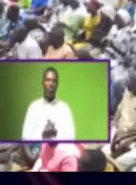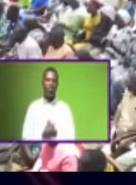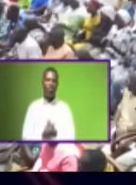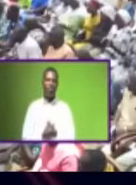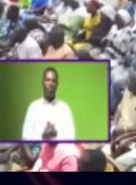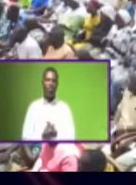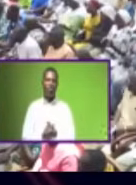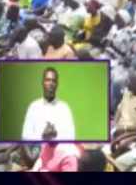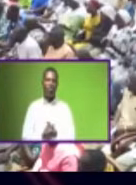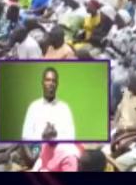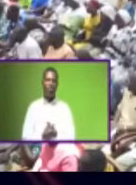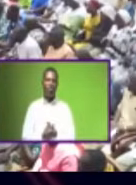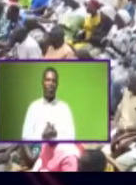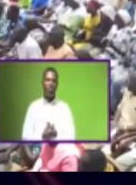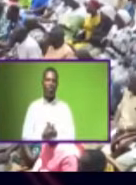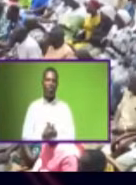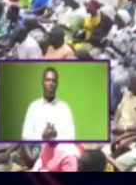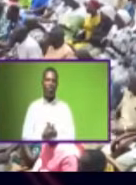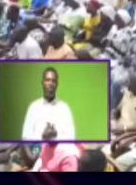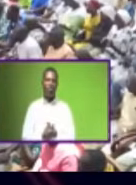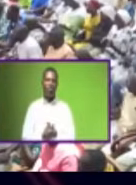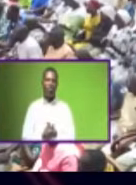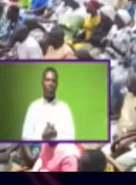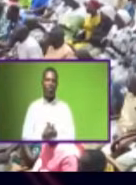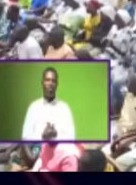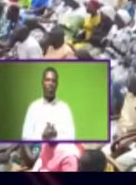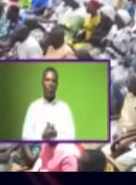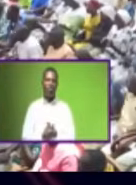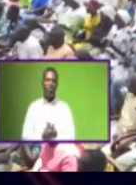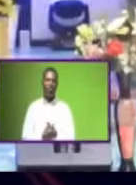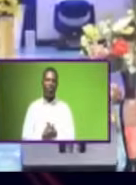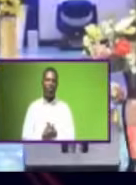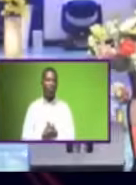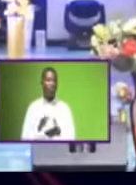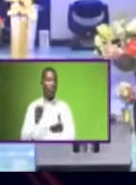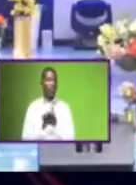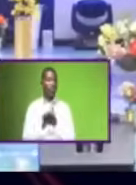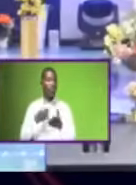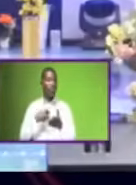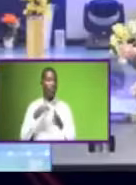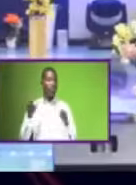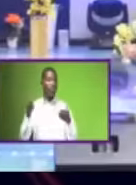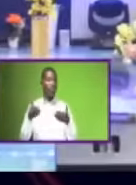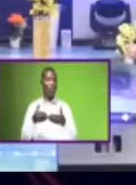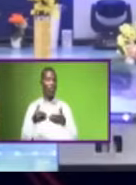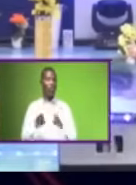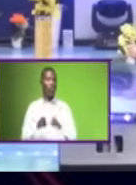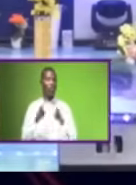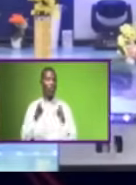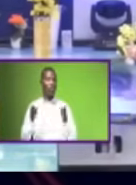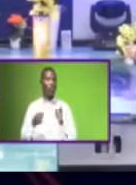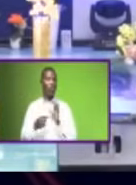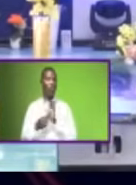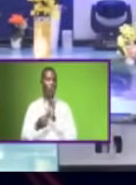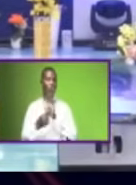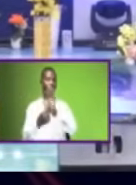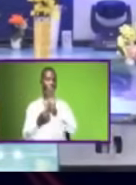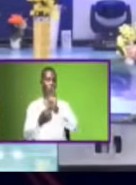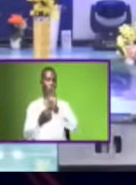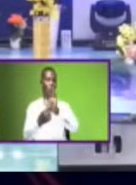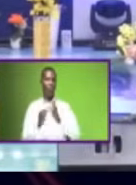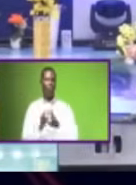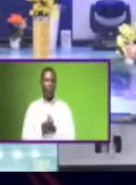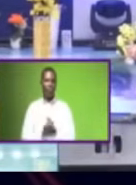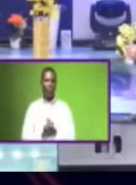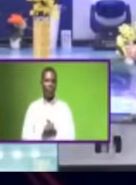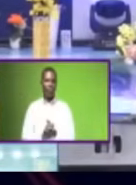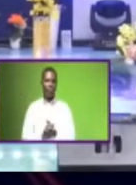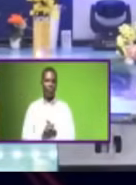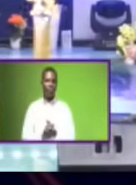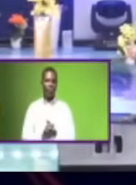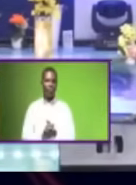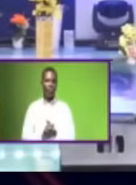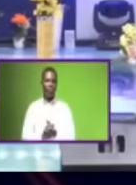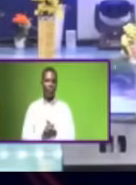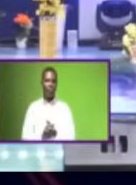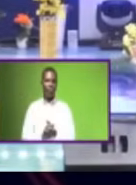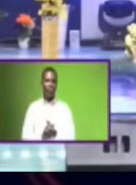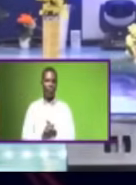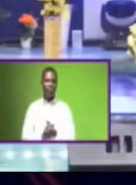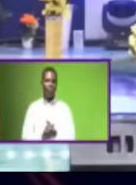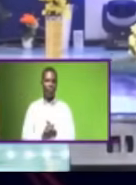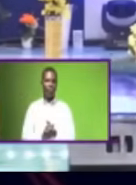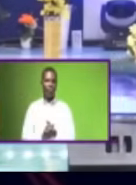we have, is what I am continually unfolding it to you.